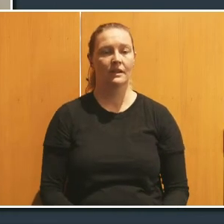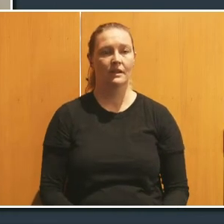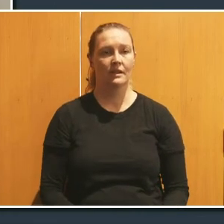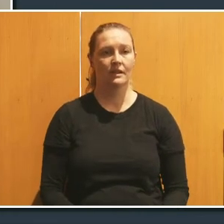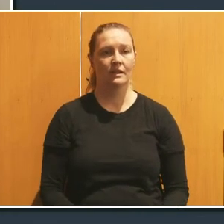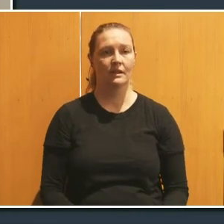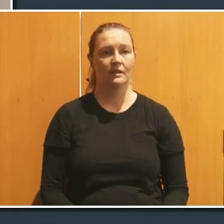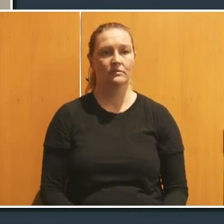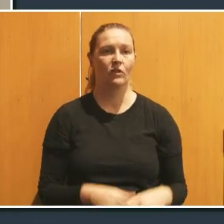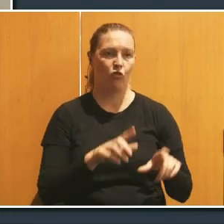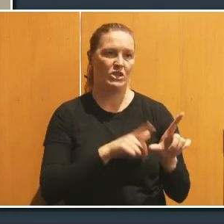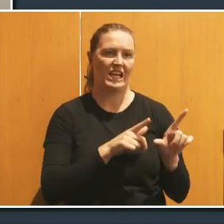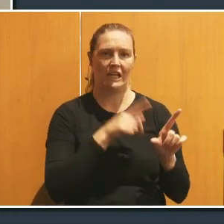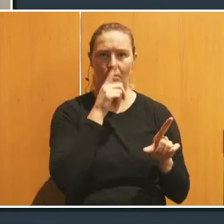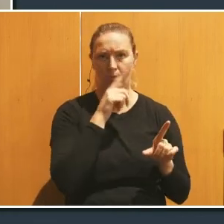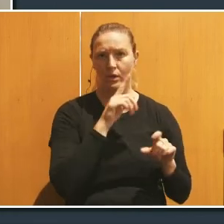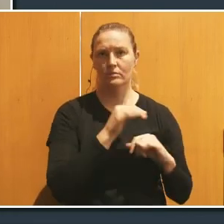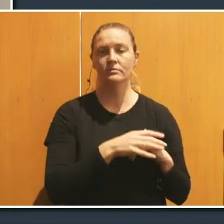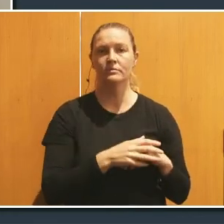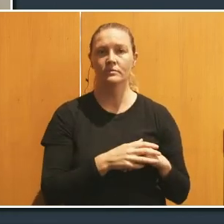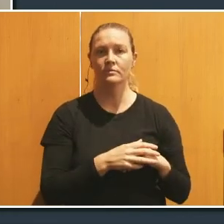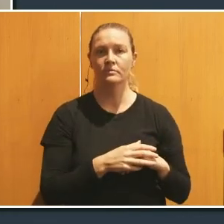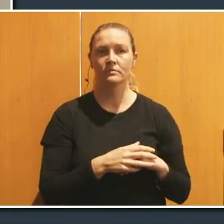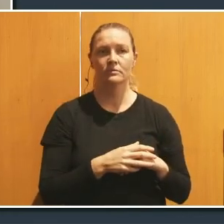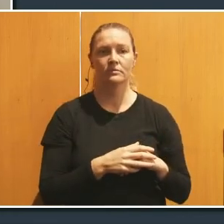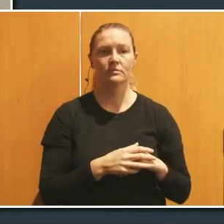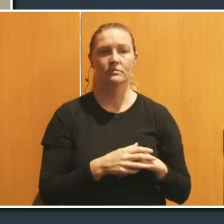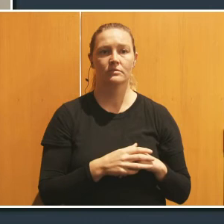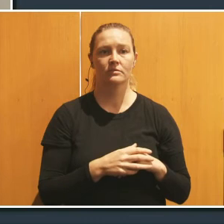person of a younger demographic or younger profile that would be,